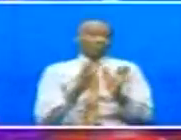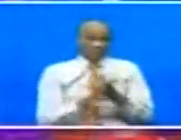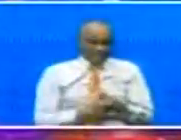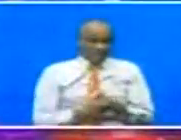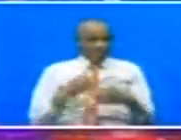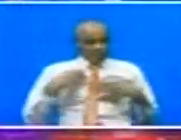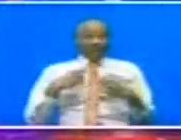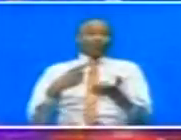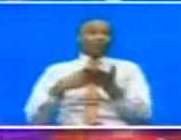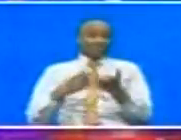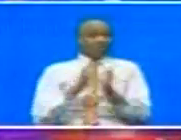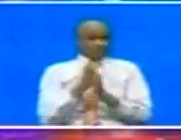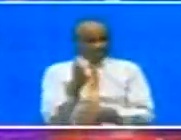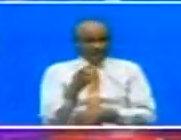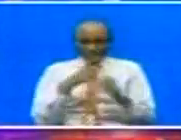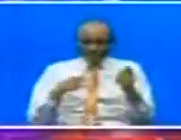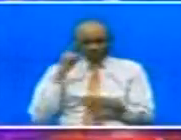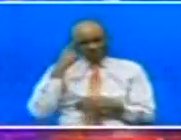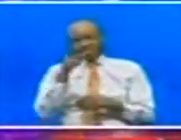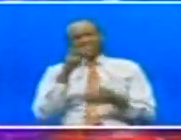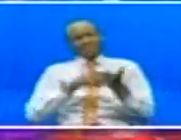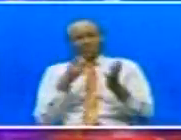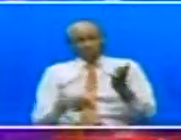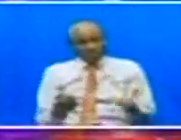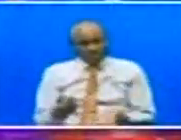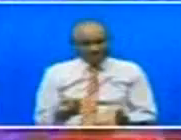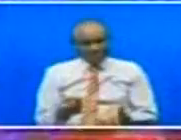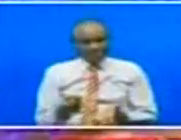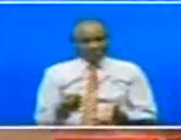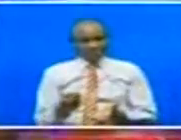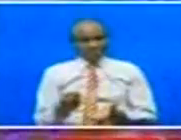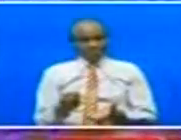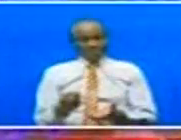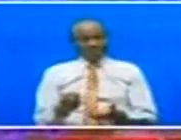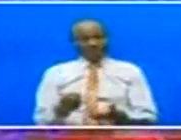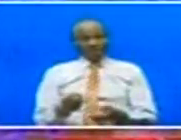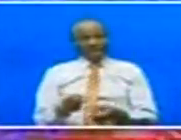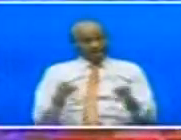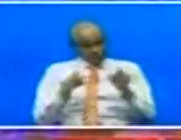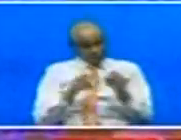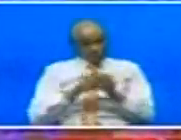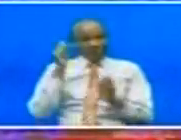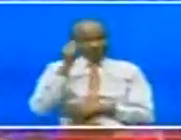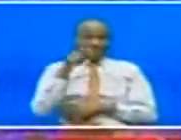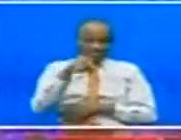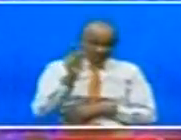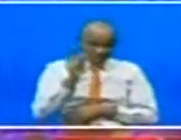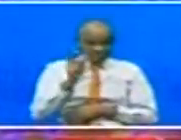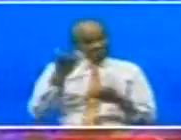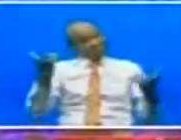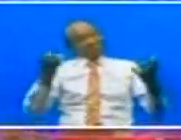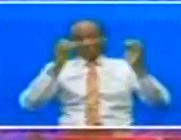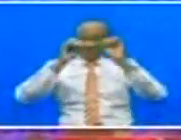to have that conversation about what this meant, and also I think the president now didn't take it up